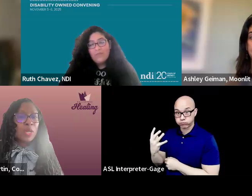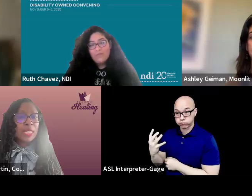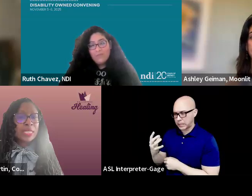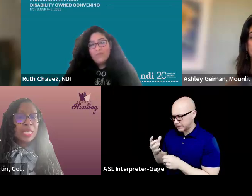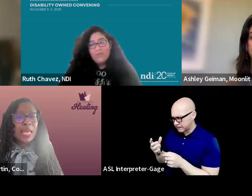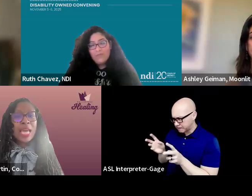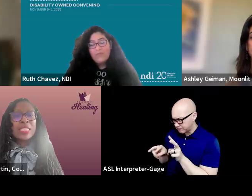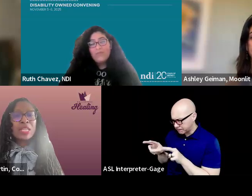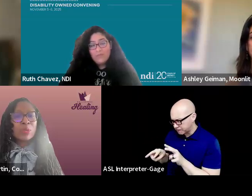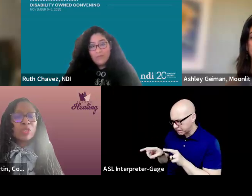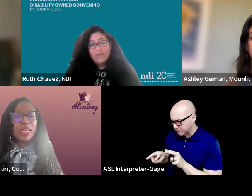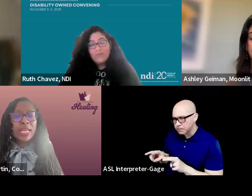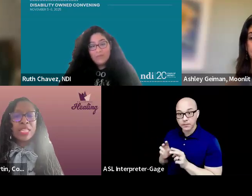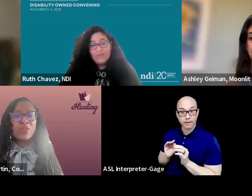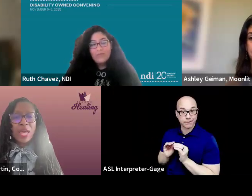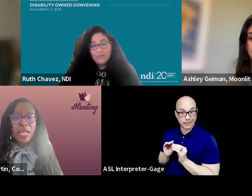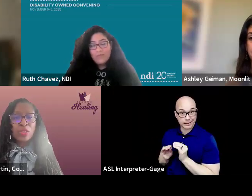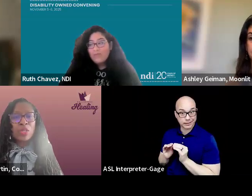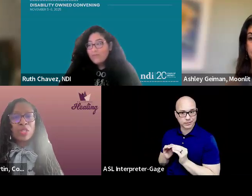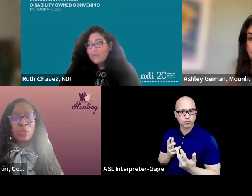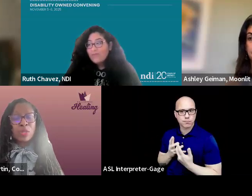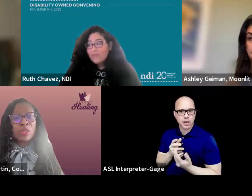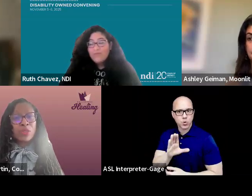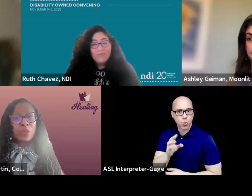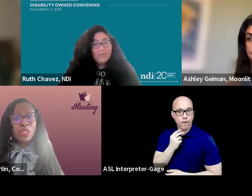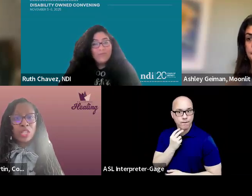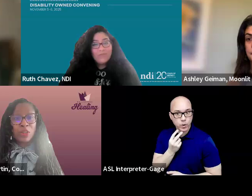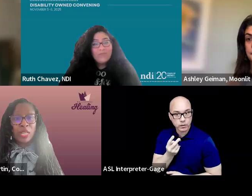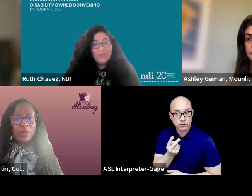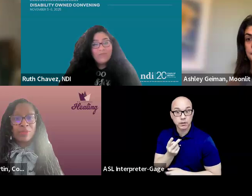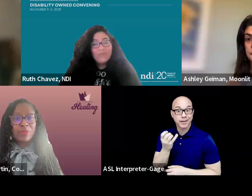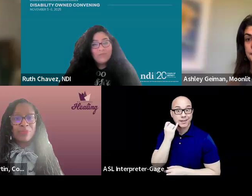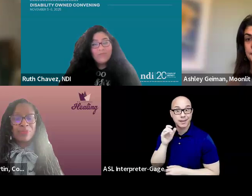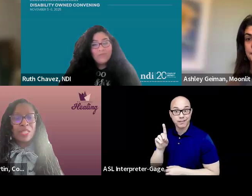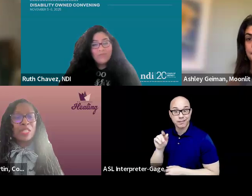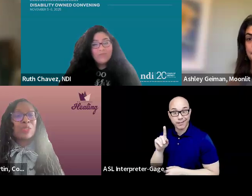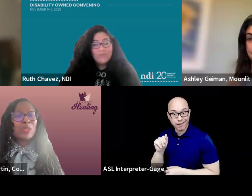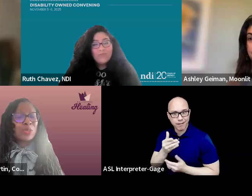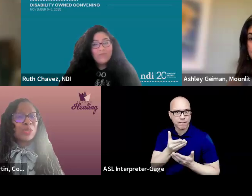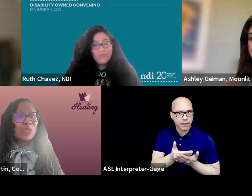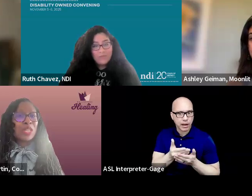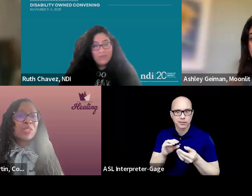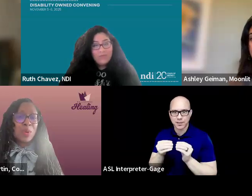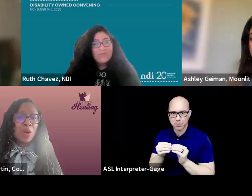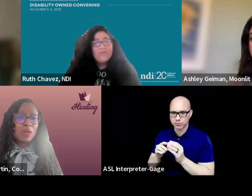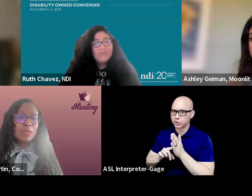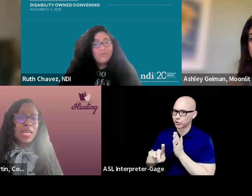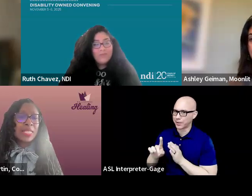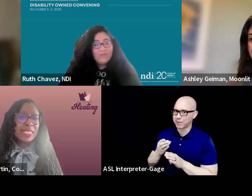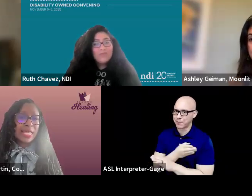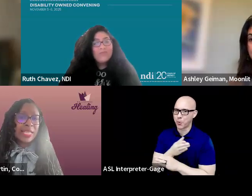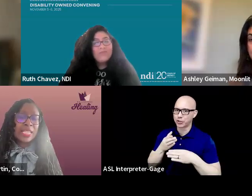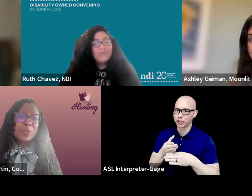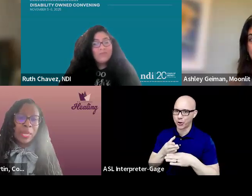your own voice, and double-check any facts or numbers before sharing. Do start